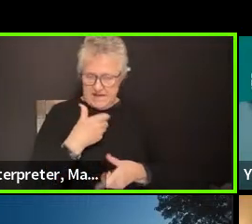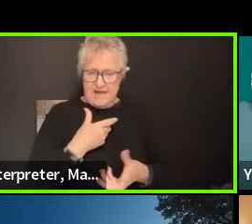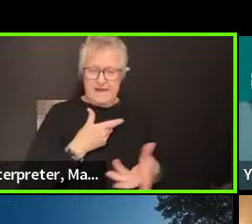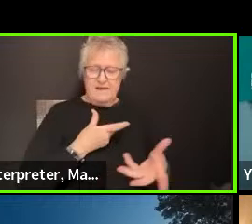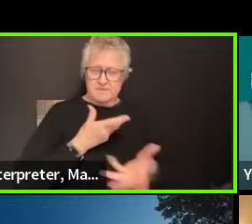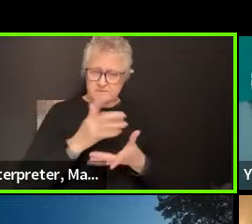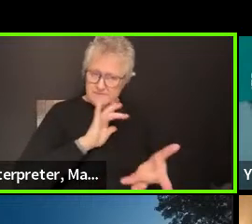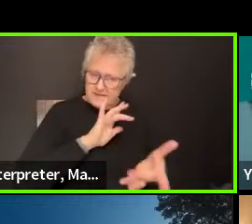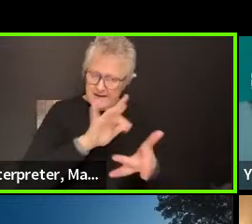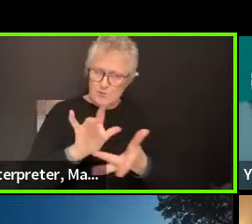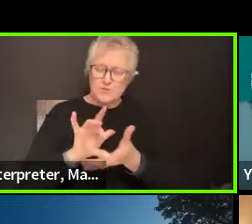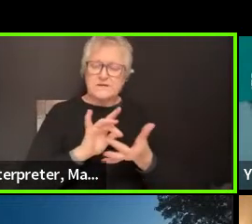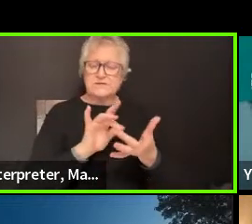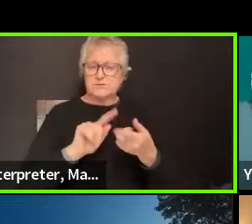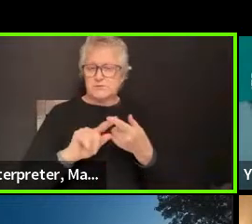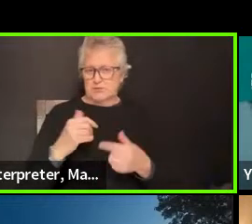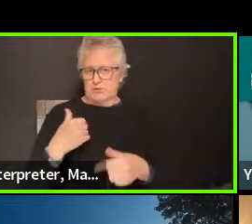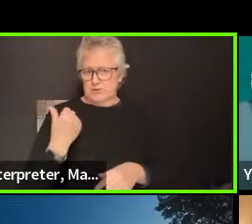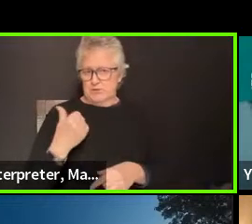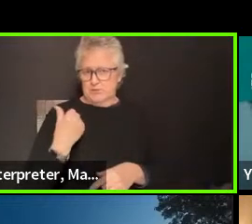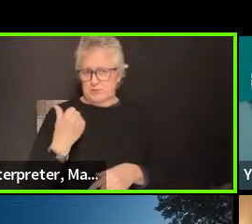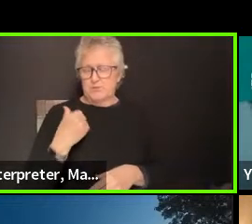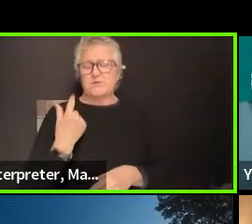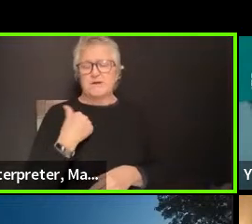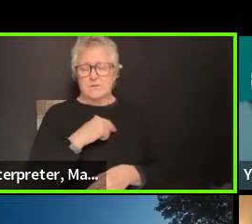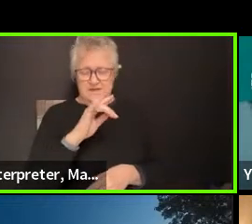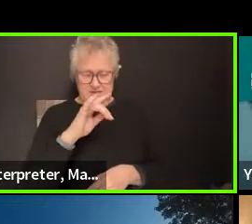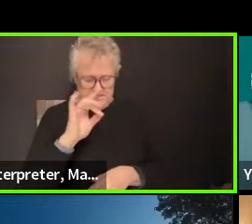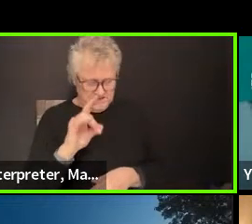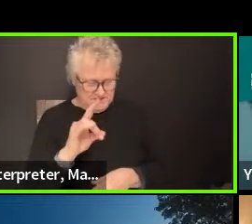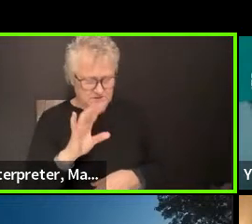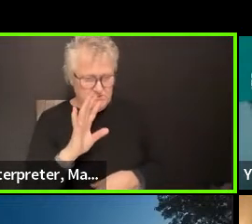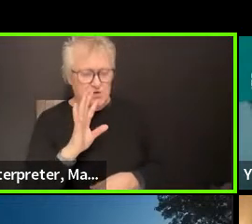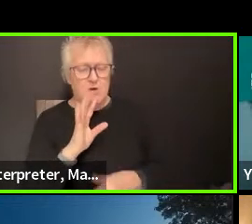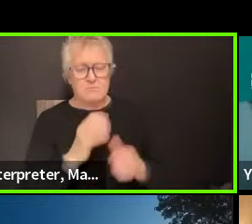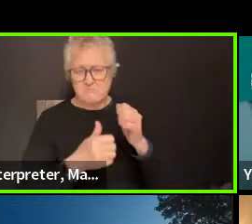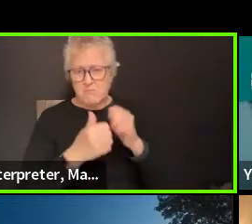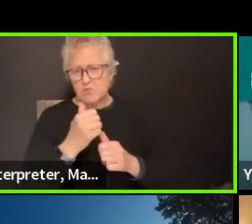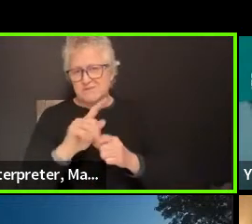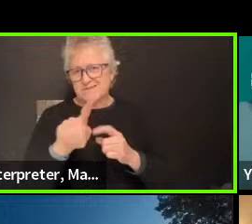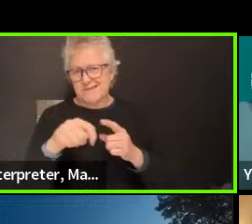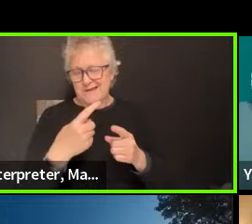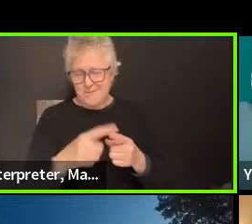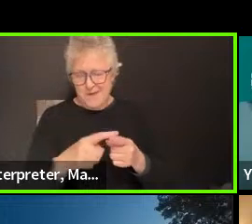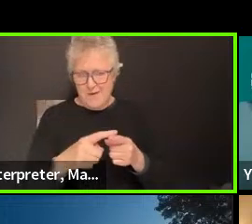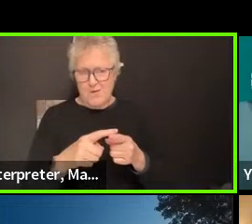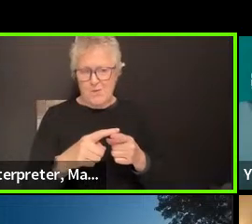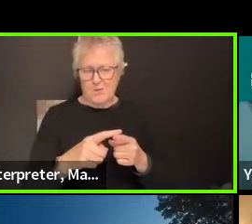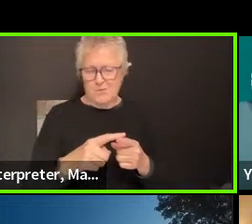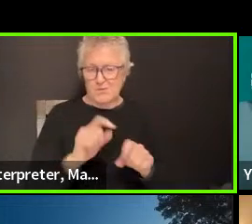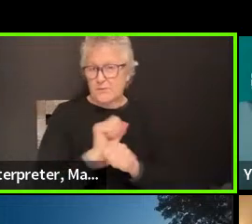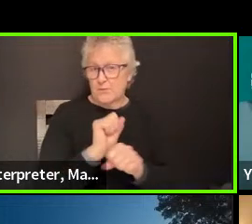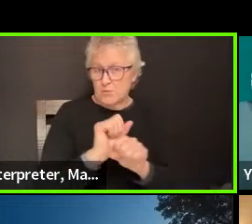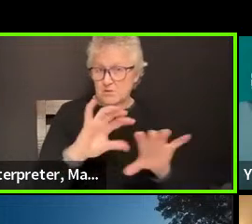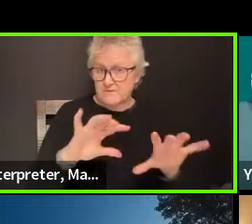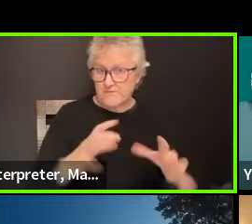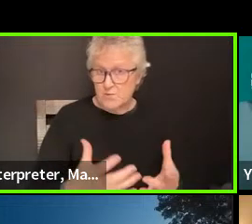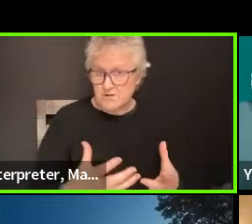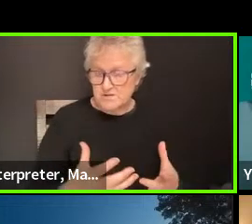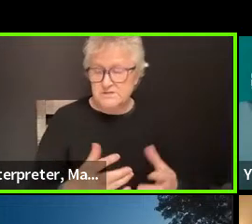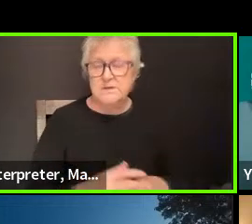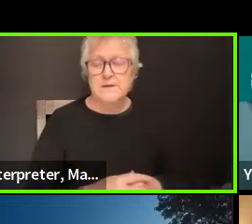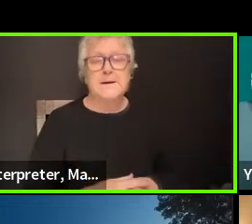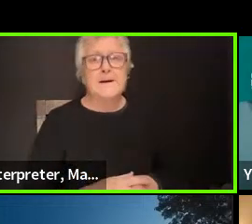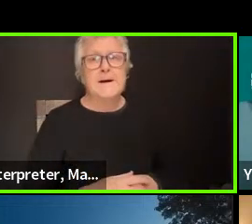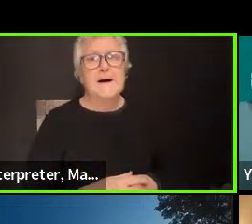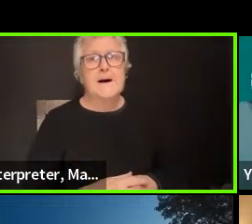about workforce, but this is really aimed at a lot of the youth that were journalism students. And so we treated it like a real